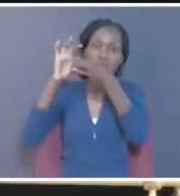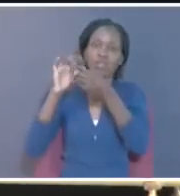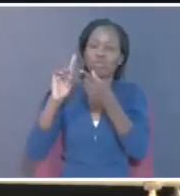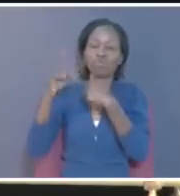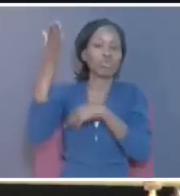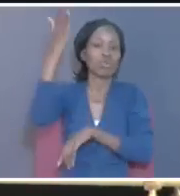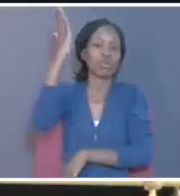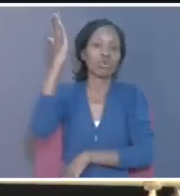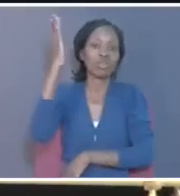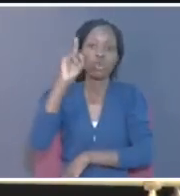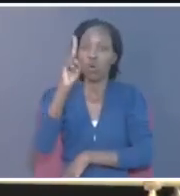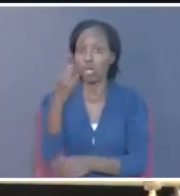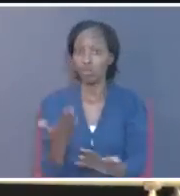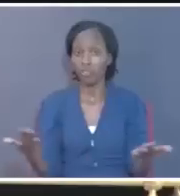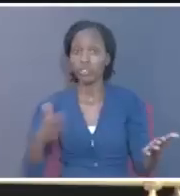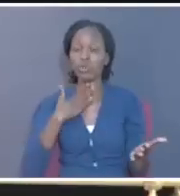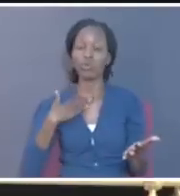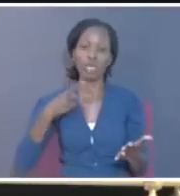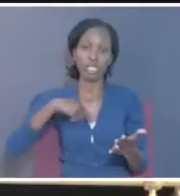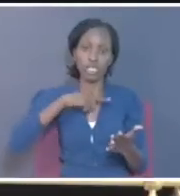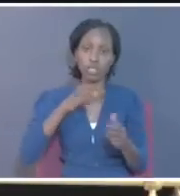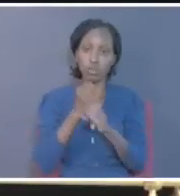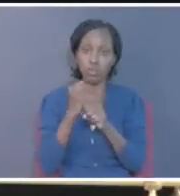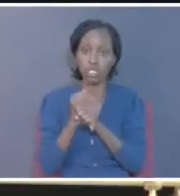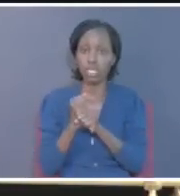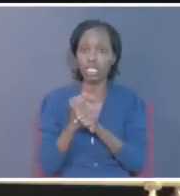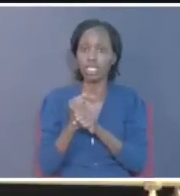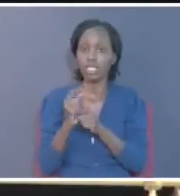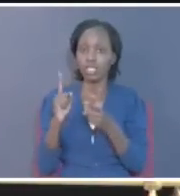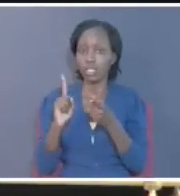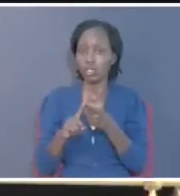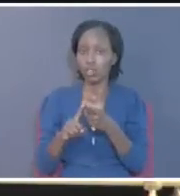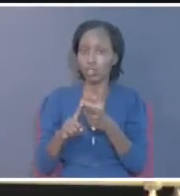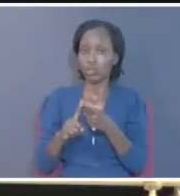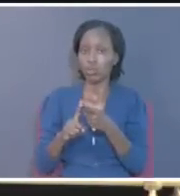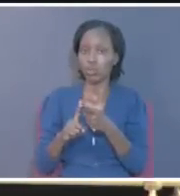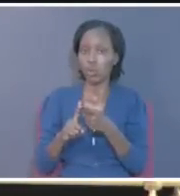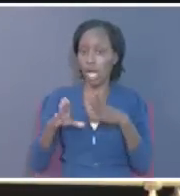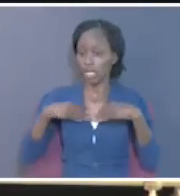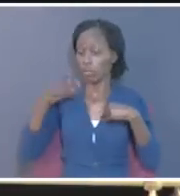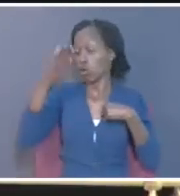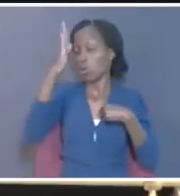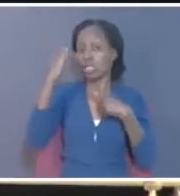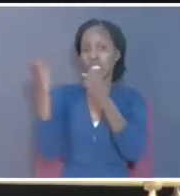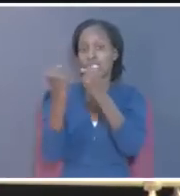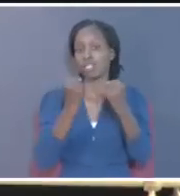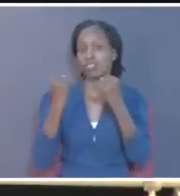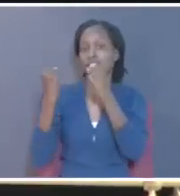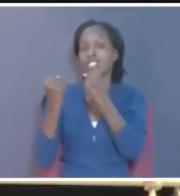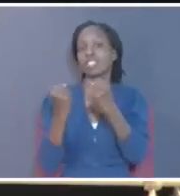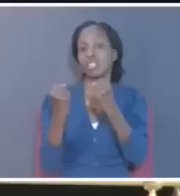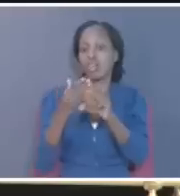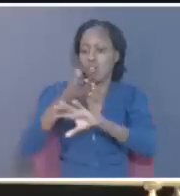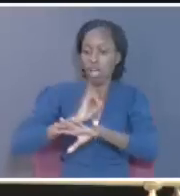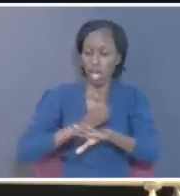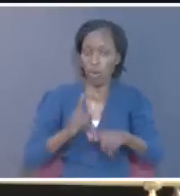Him. So one of the things I want us to do now is to acknowledge God's sovereignty over our lives, over